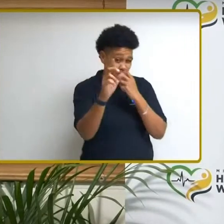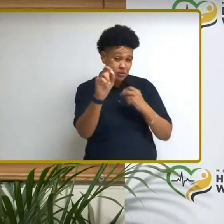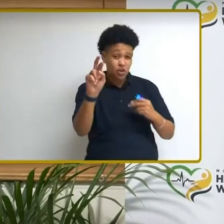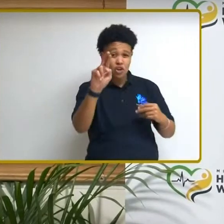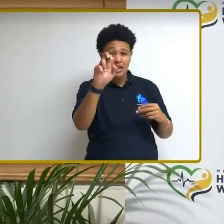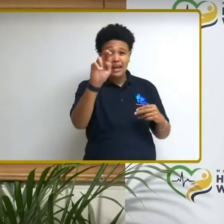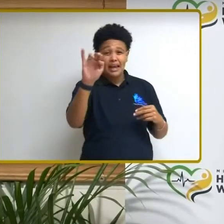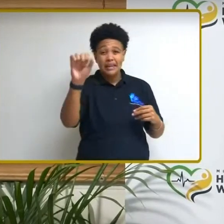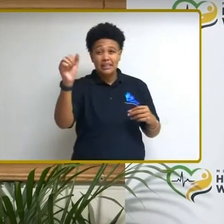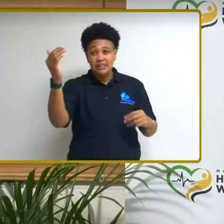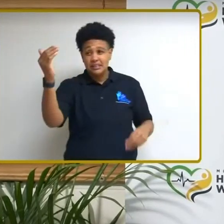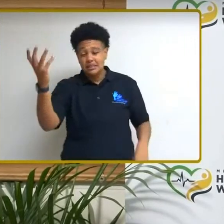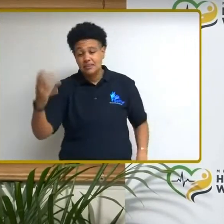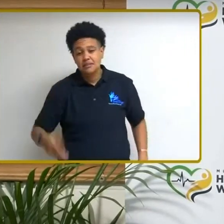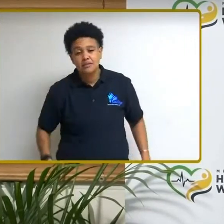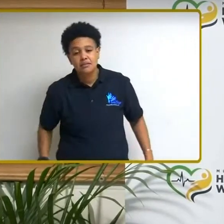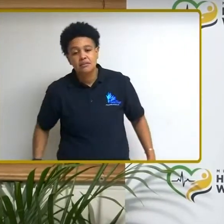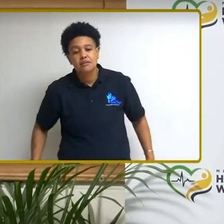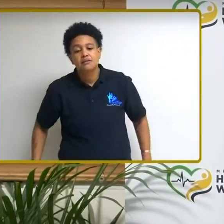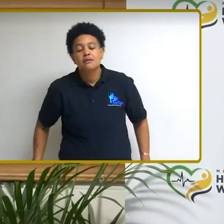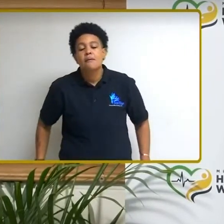Ennis?